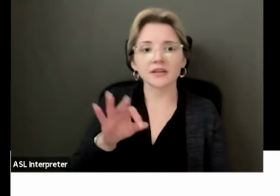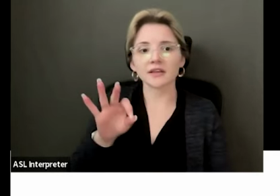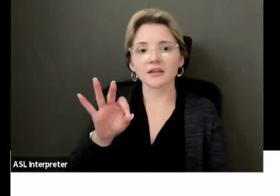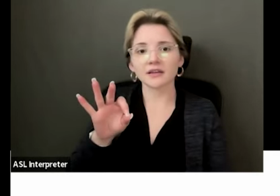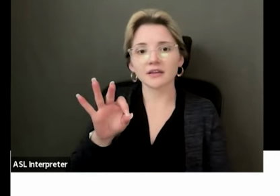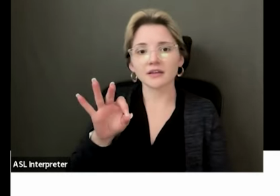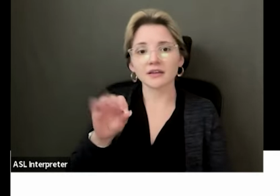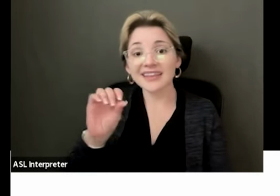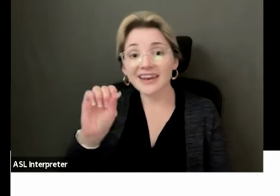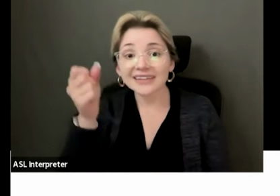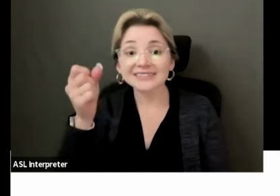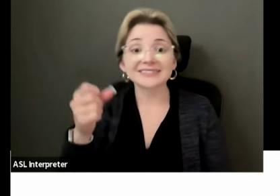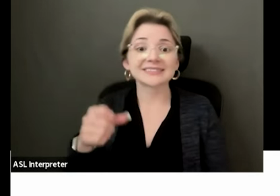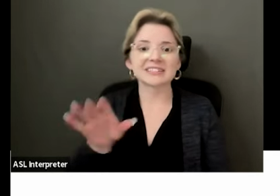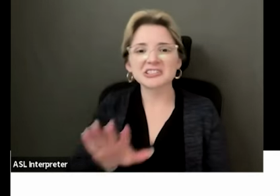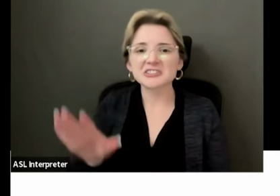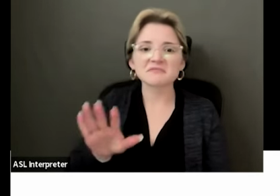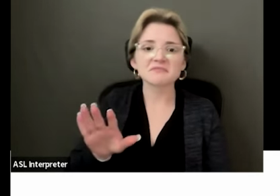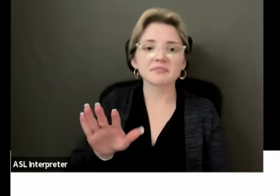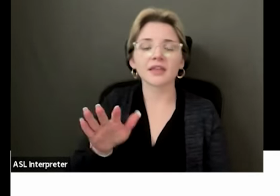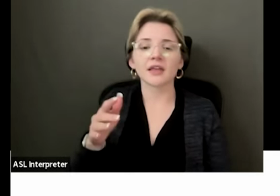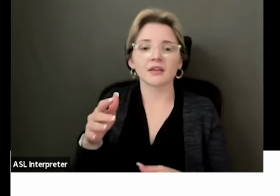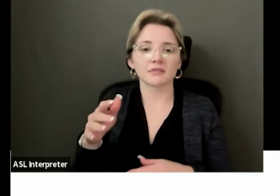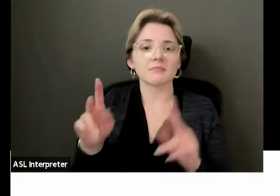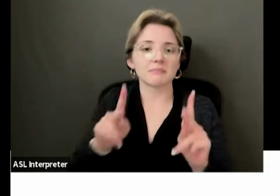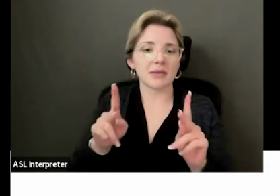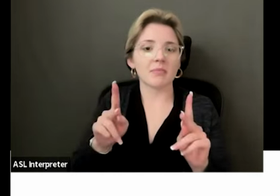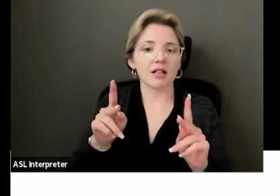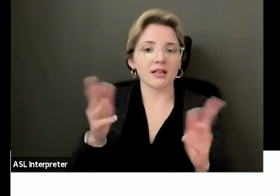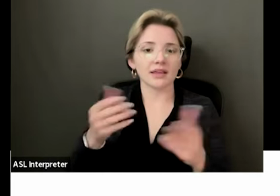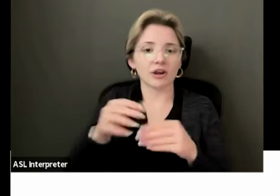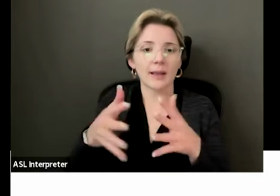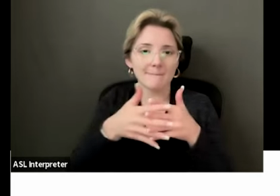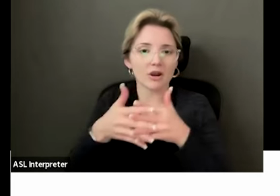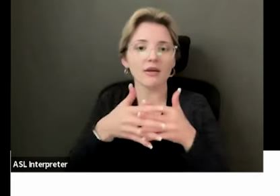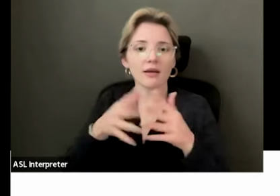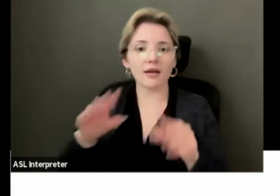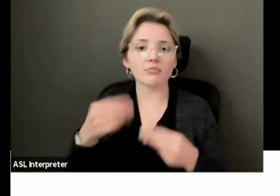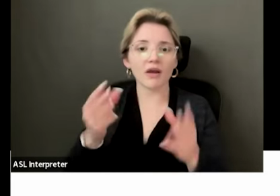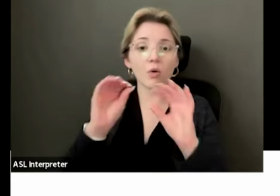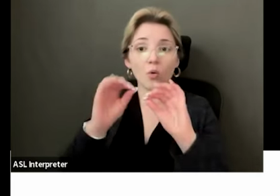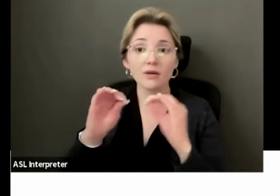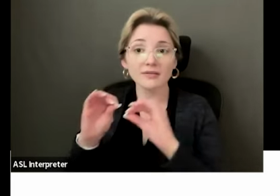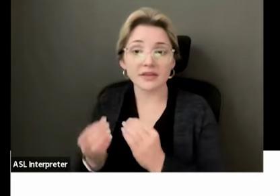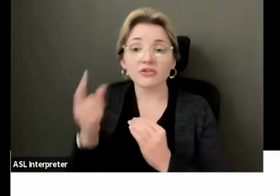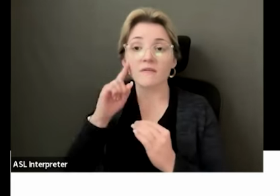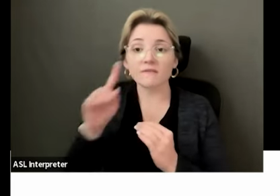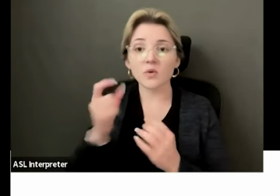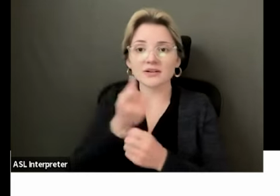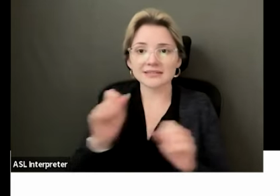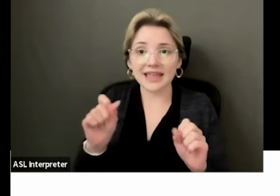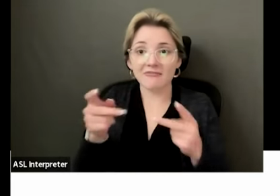safe houses and shelters. And this is what really laid the foundation and the groundwork for the Violence Against Women